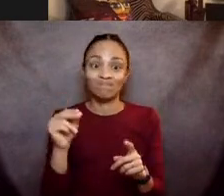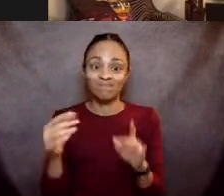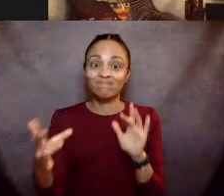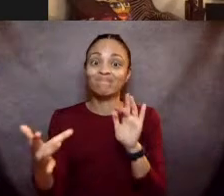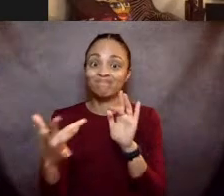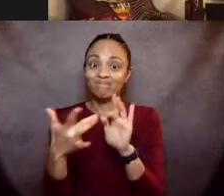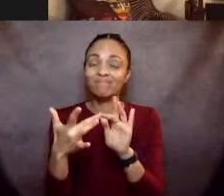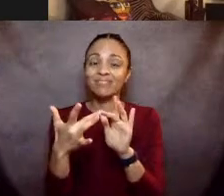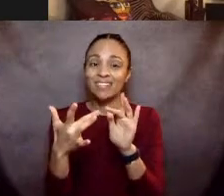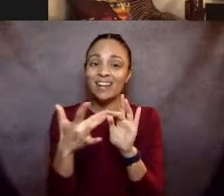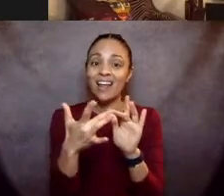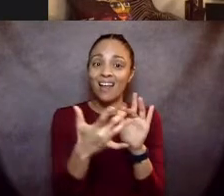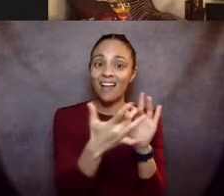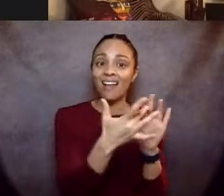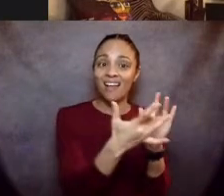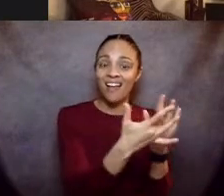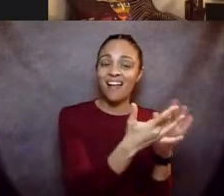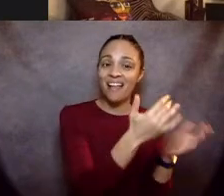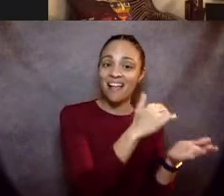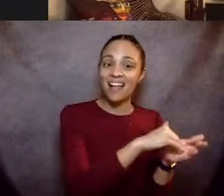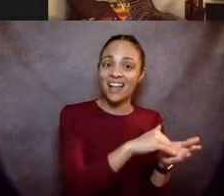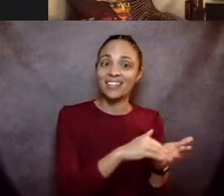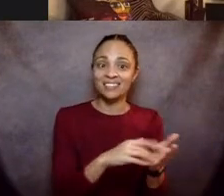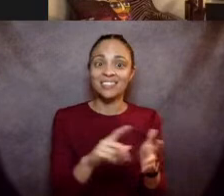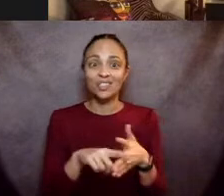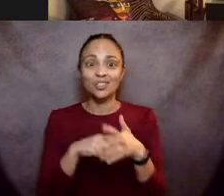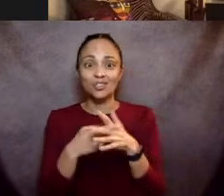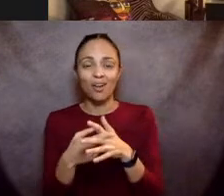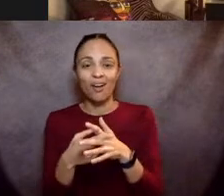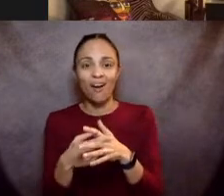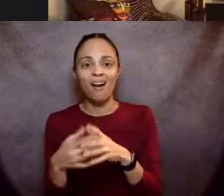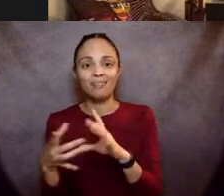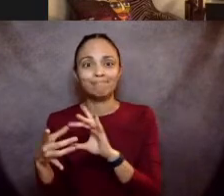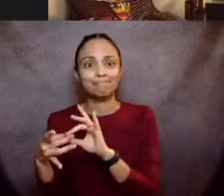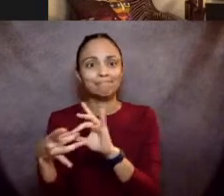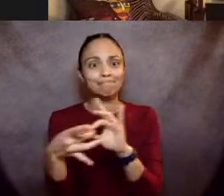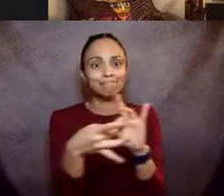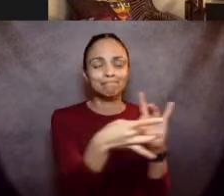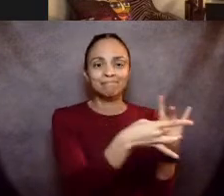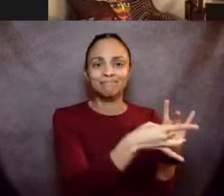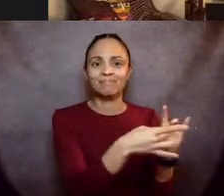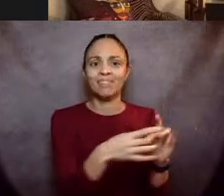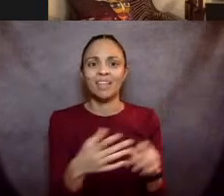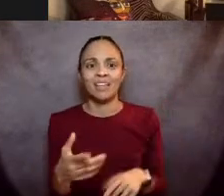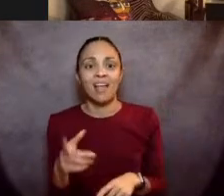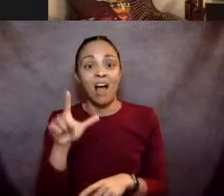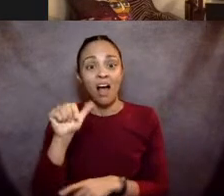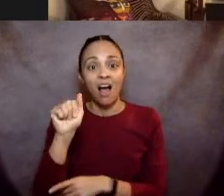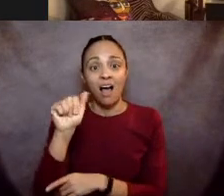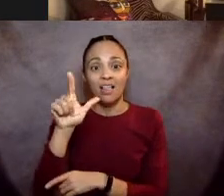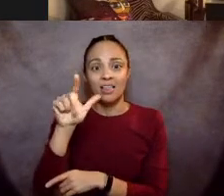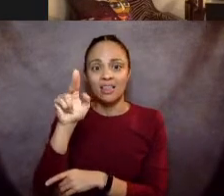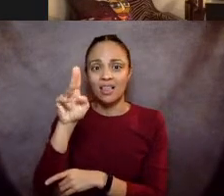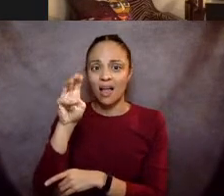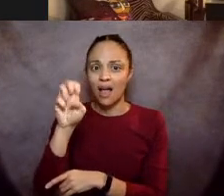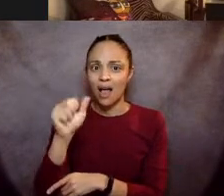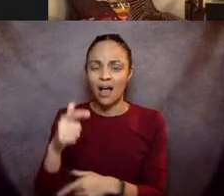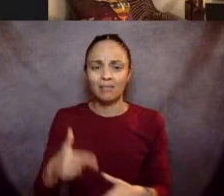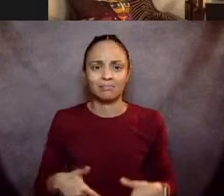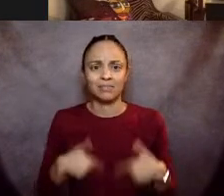people like drop in from all over the planet, Peru, you know, Benin, you